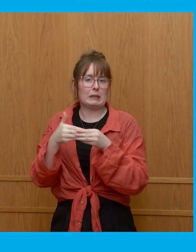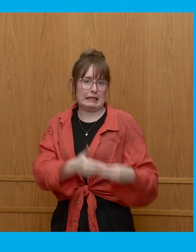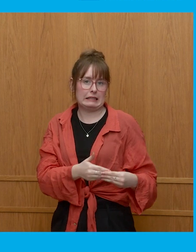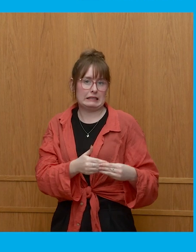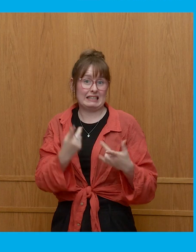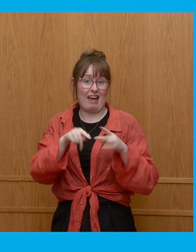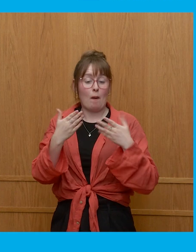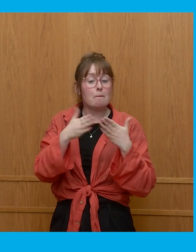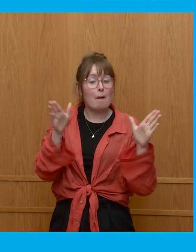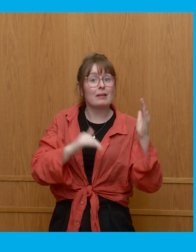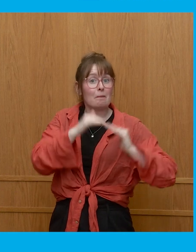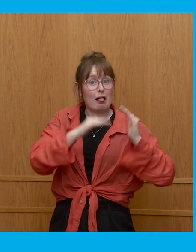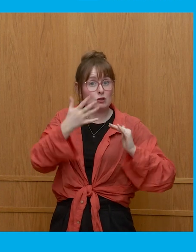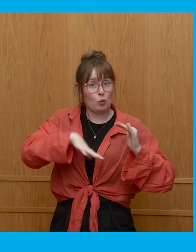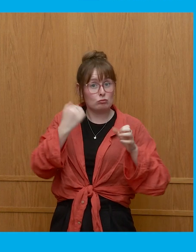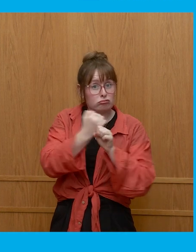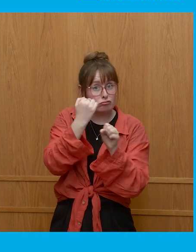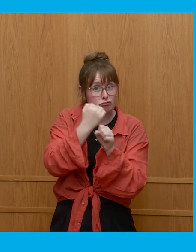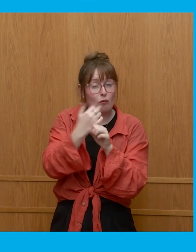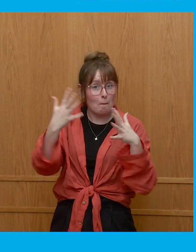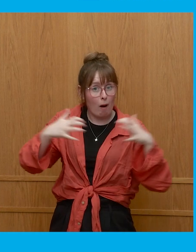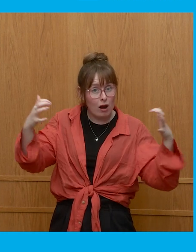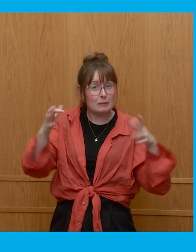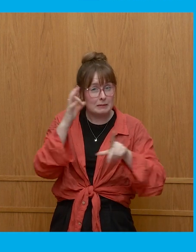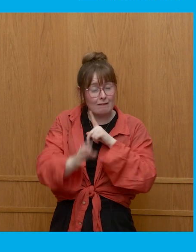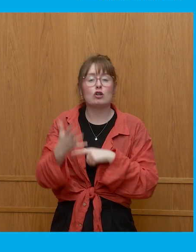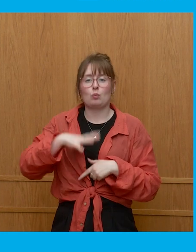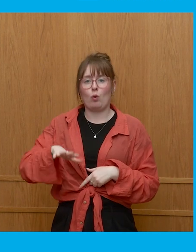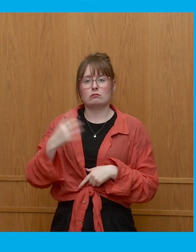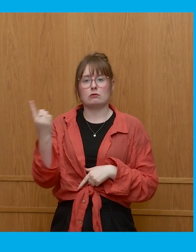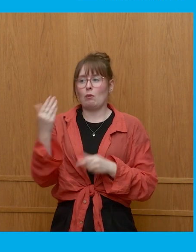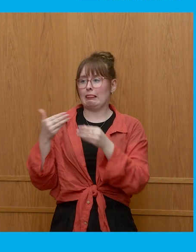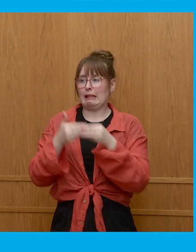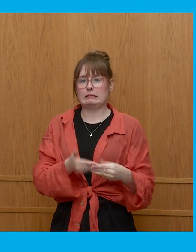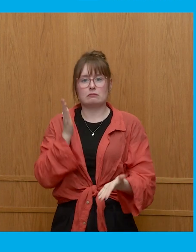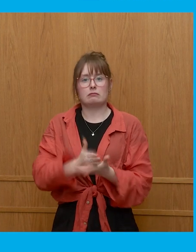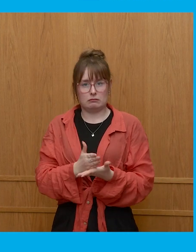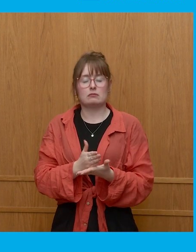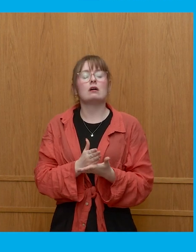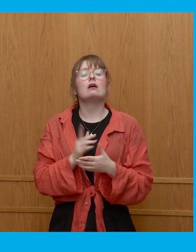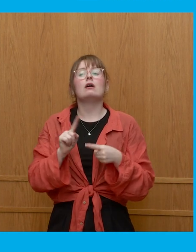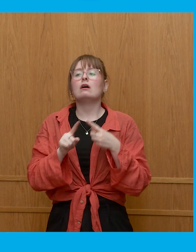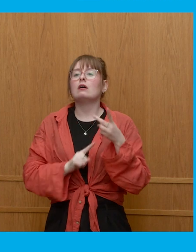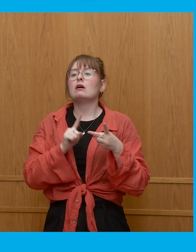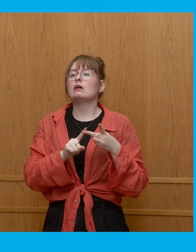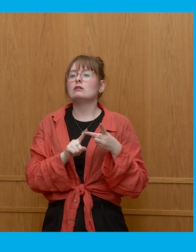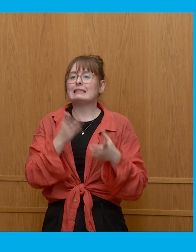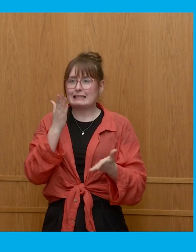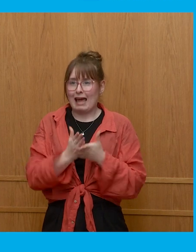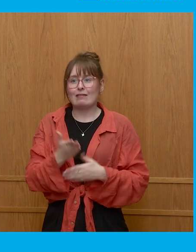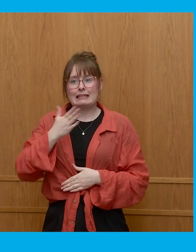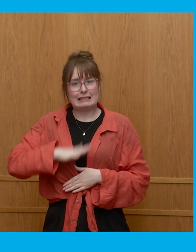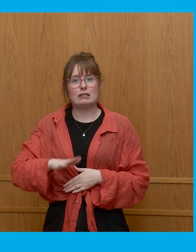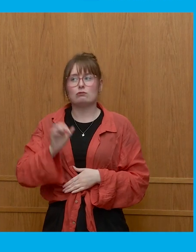it's a public building to in the context of a parliament building. You definitely need someone to lead. You definitely need to do